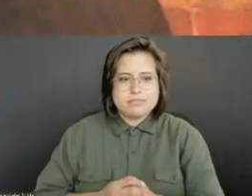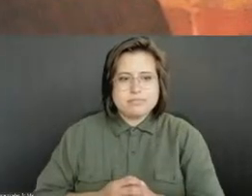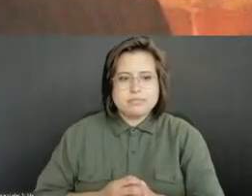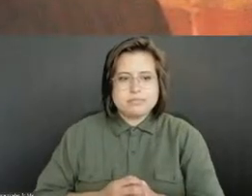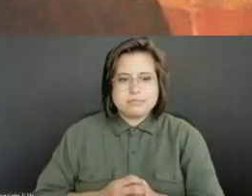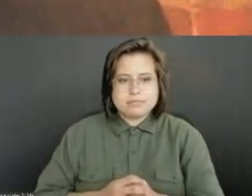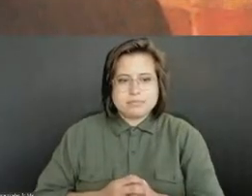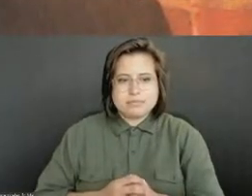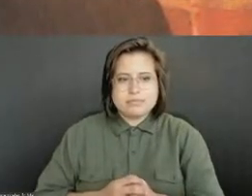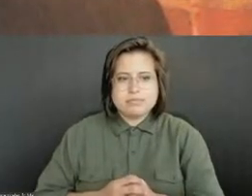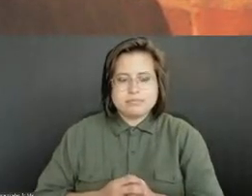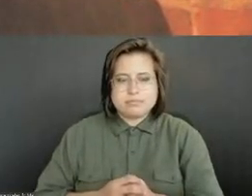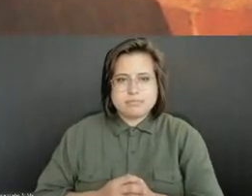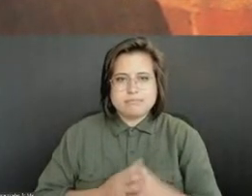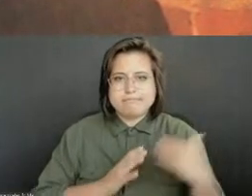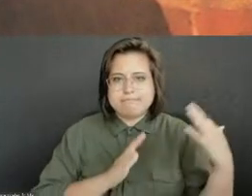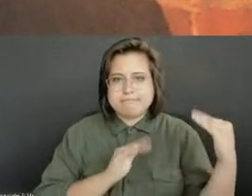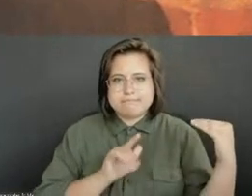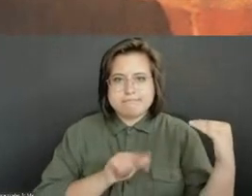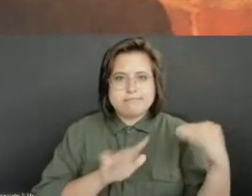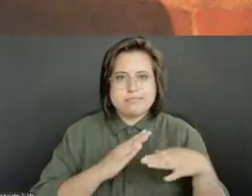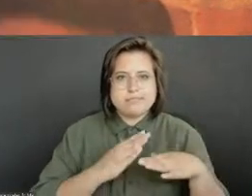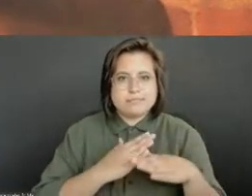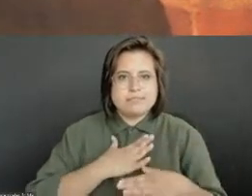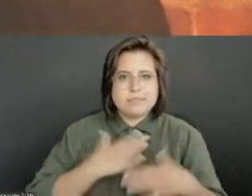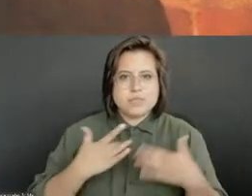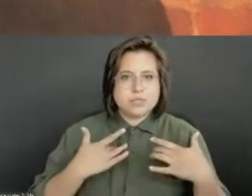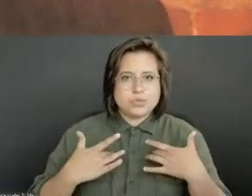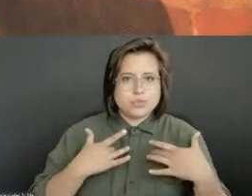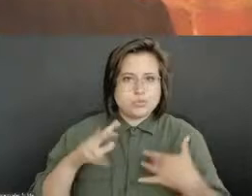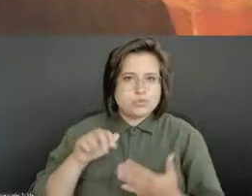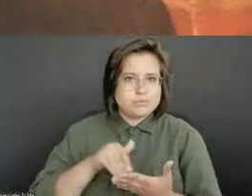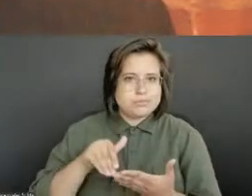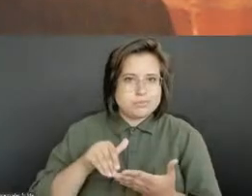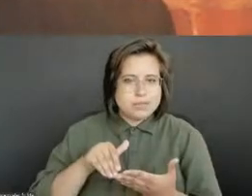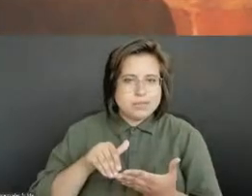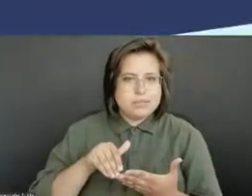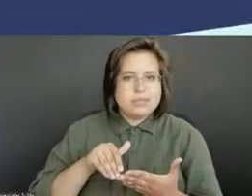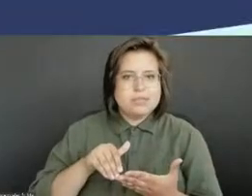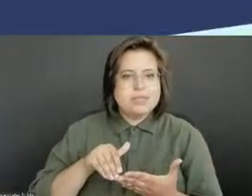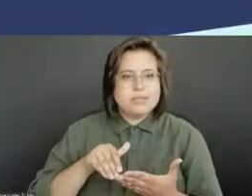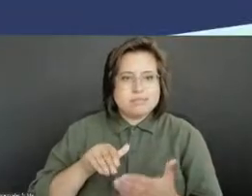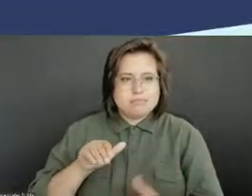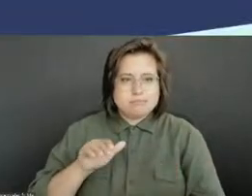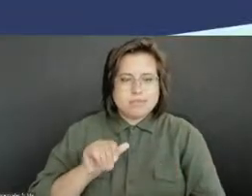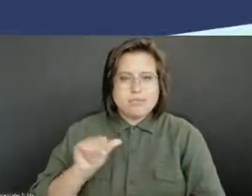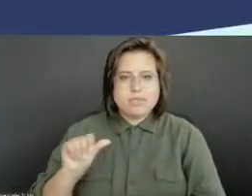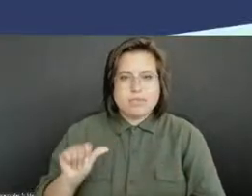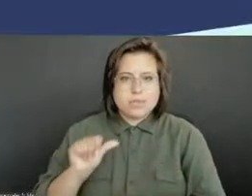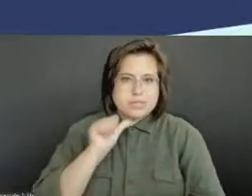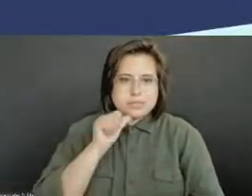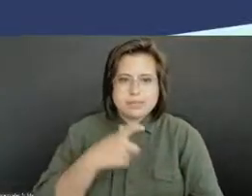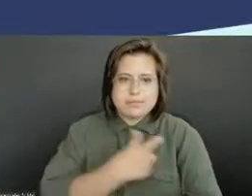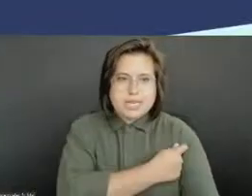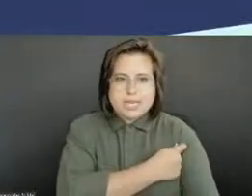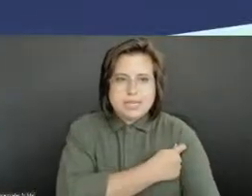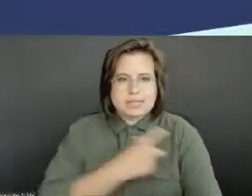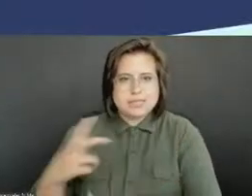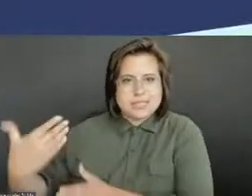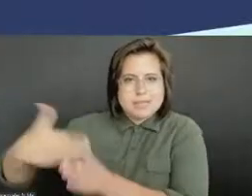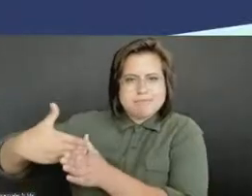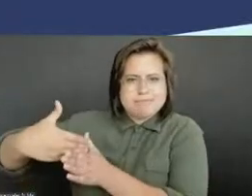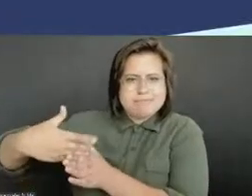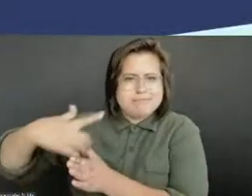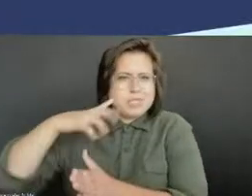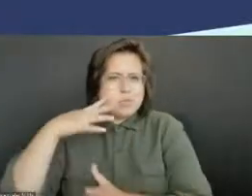concern that 30 million African Americans are not vaccinated. And we encourage. Let me just interrupt 1